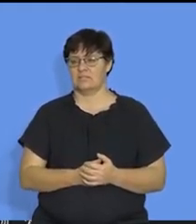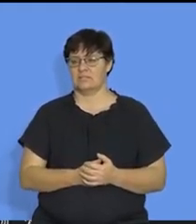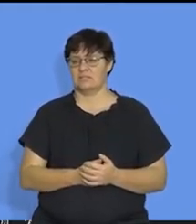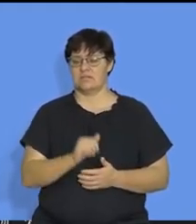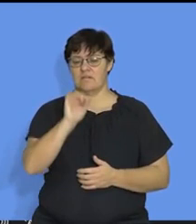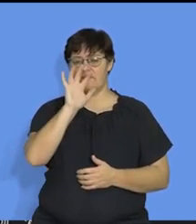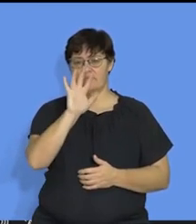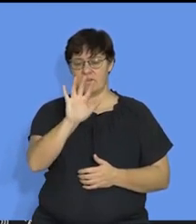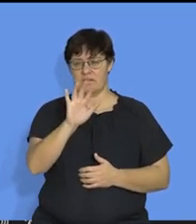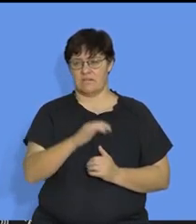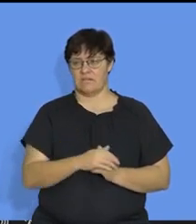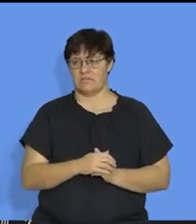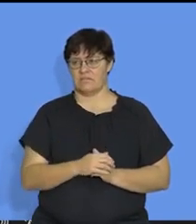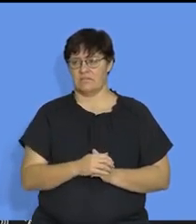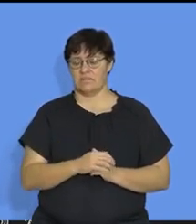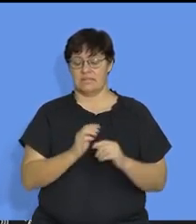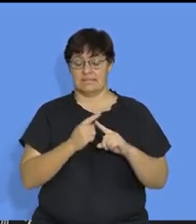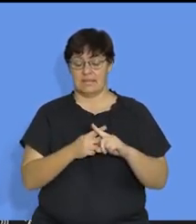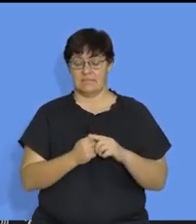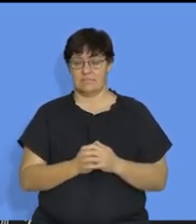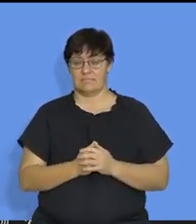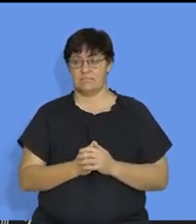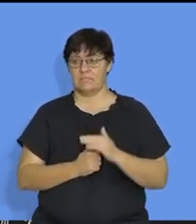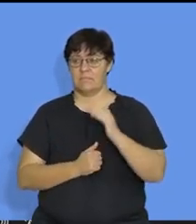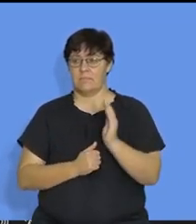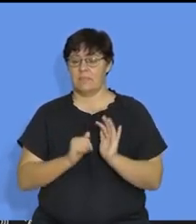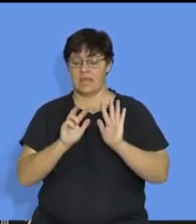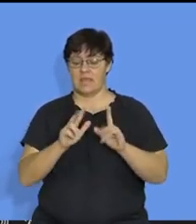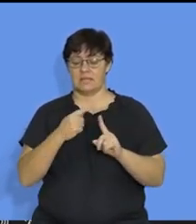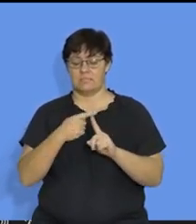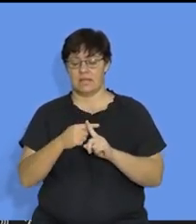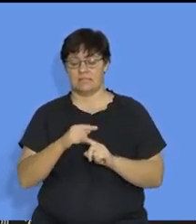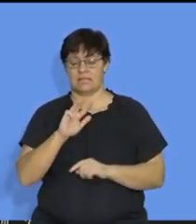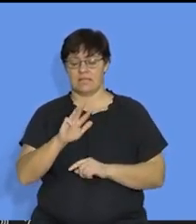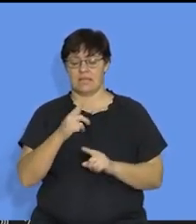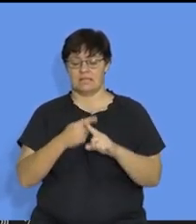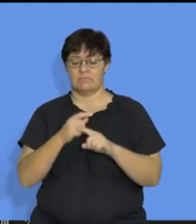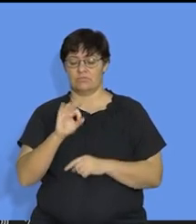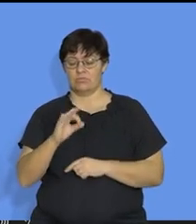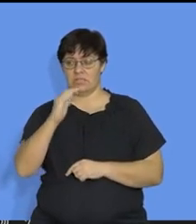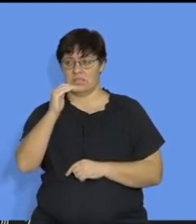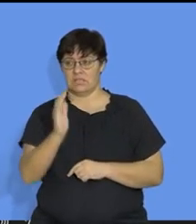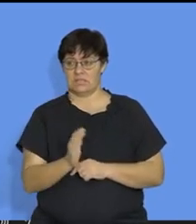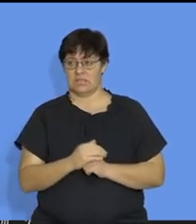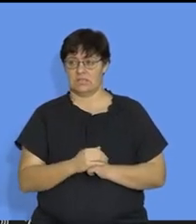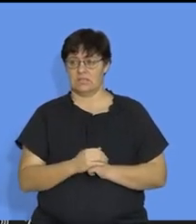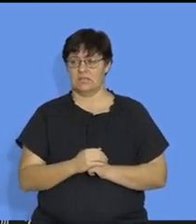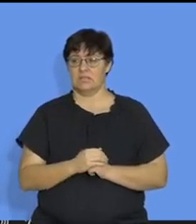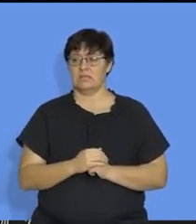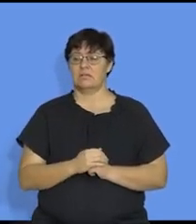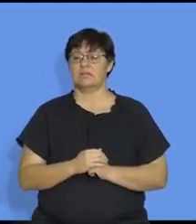have 5 times 8 plus 9 times 3.